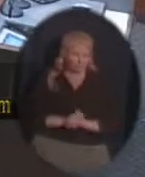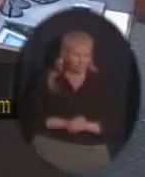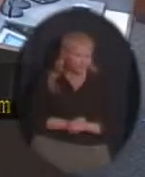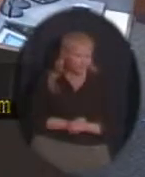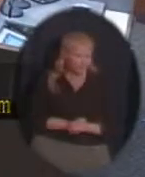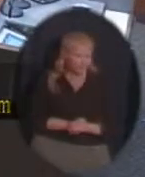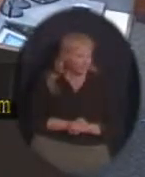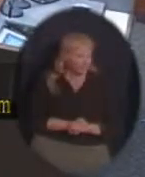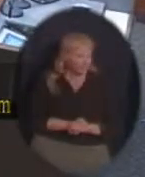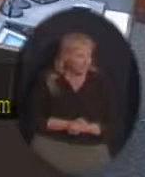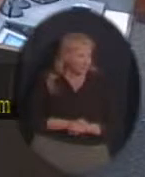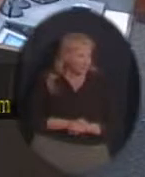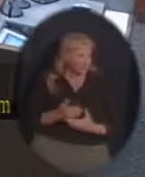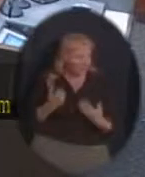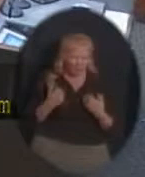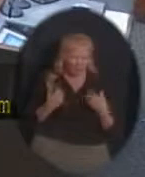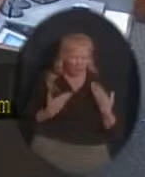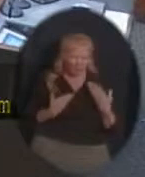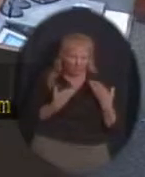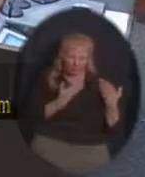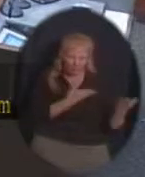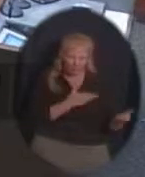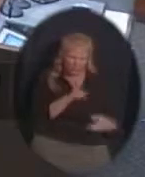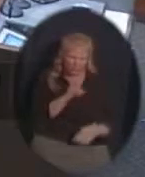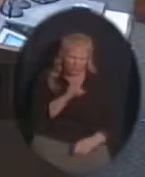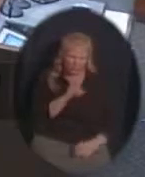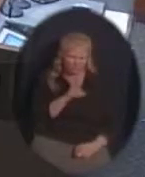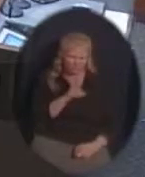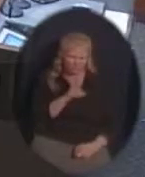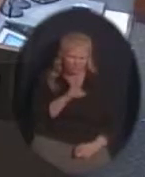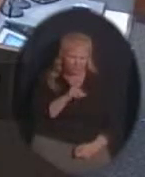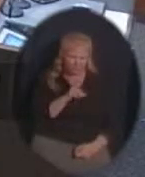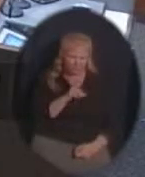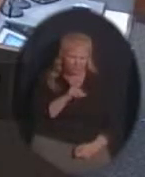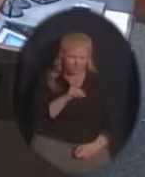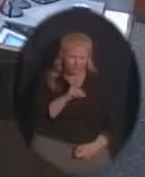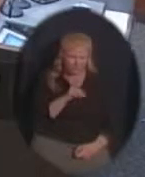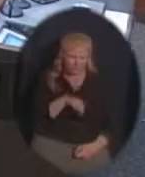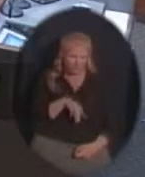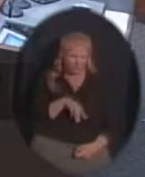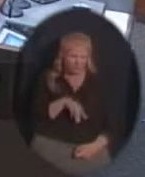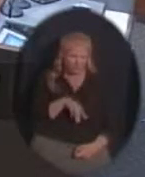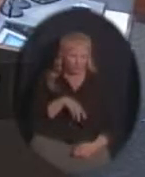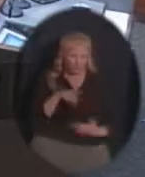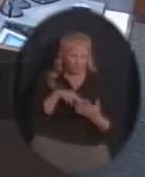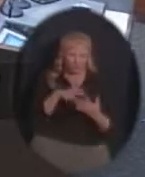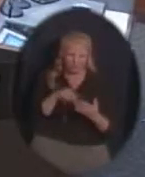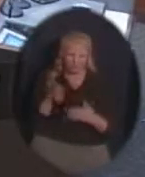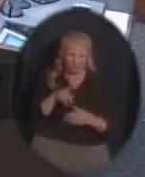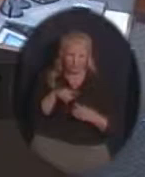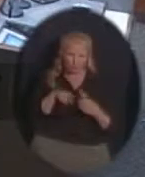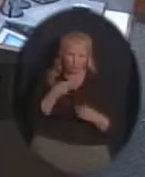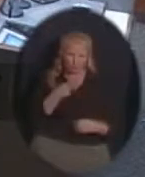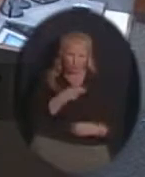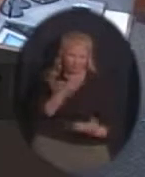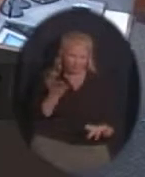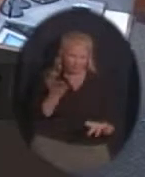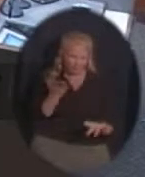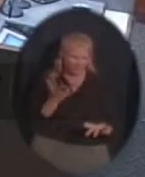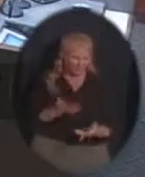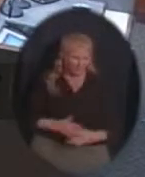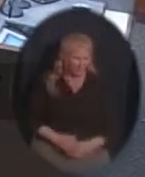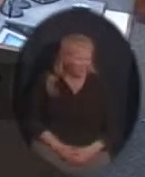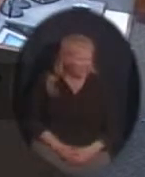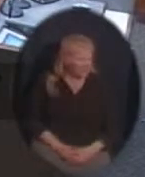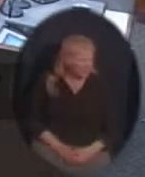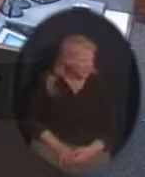Ms. Carpenter, do you have a motion? I think I do. I can. you want to, Could you kind of read that back for us? Good luck.